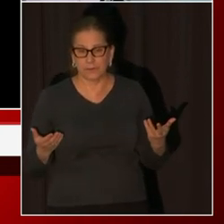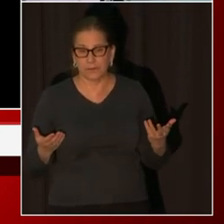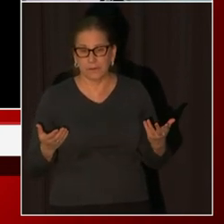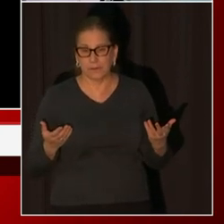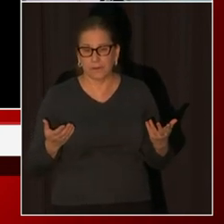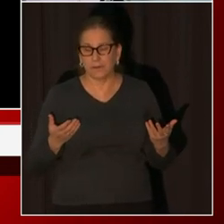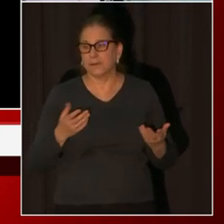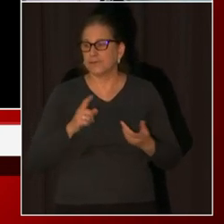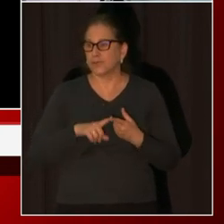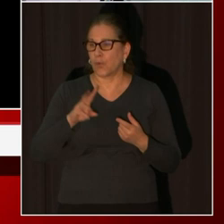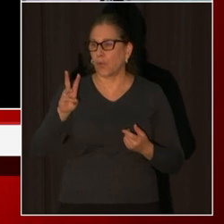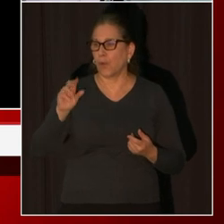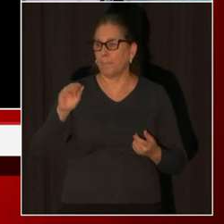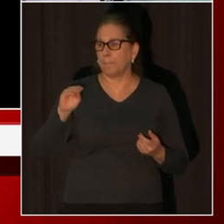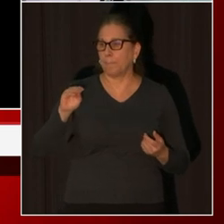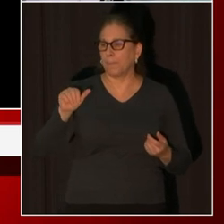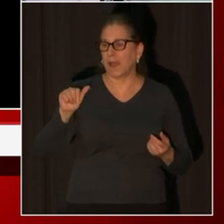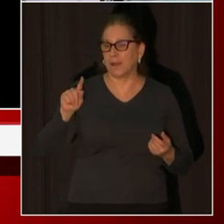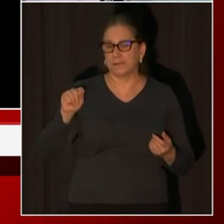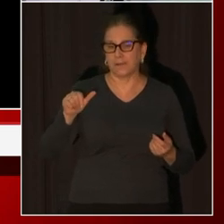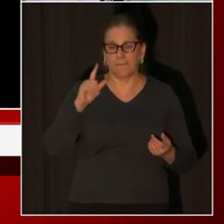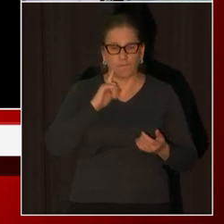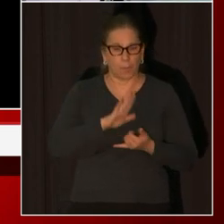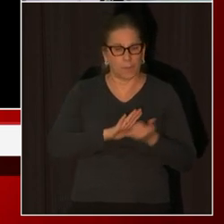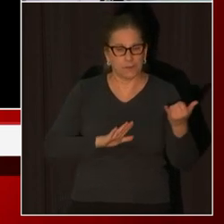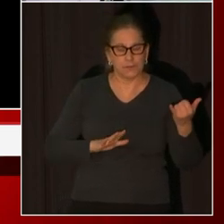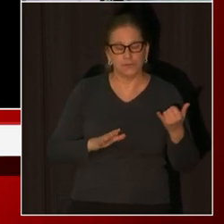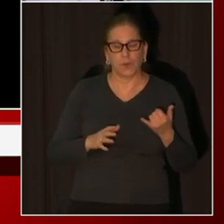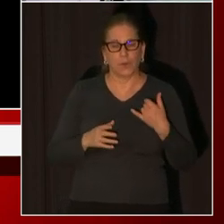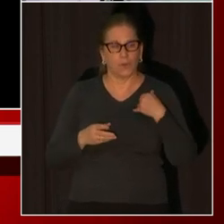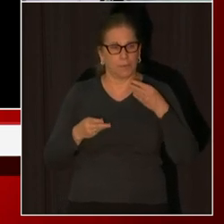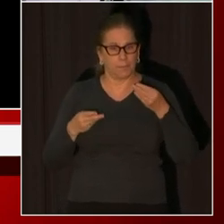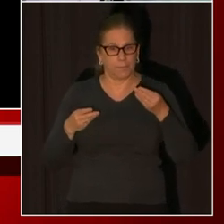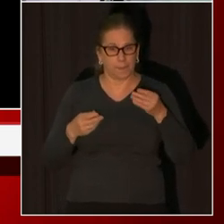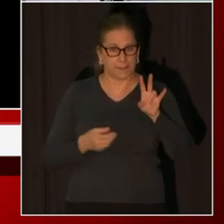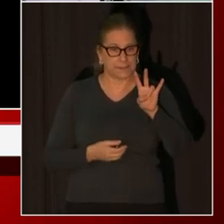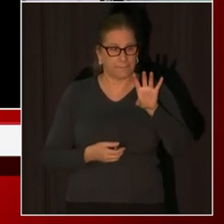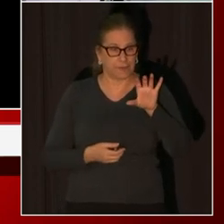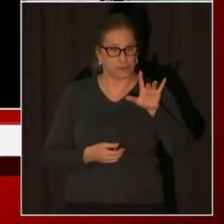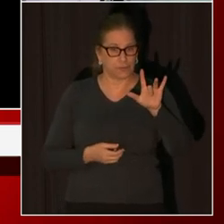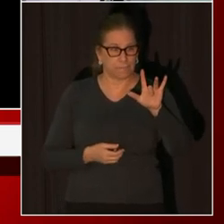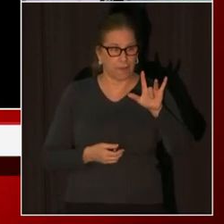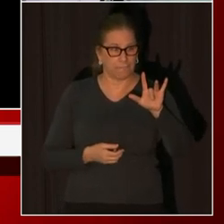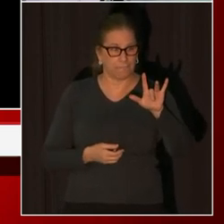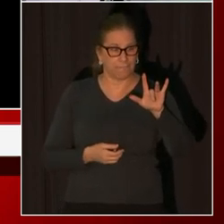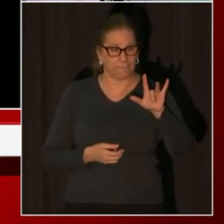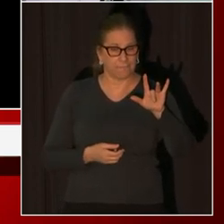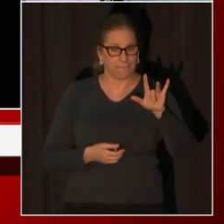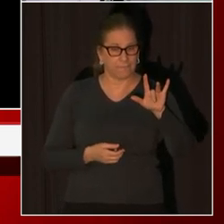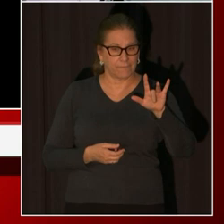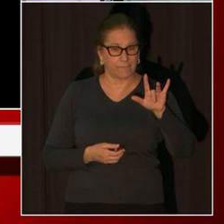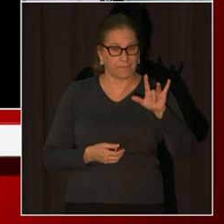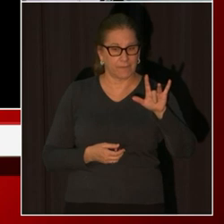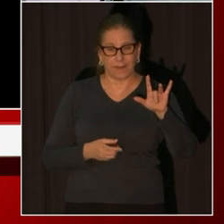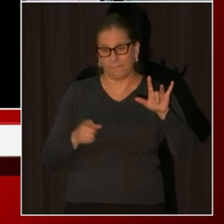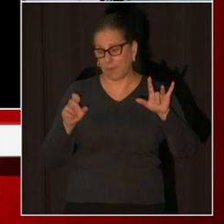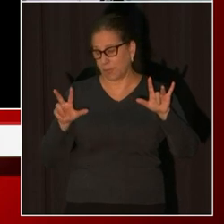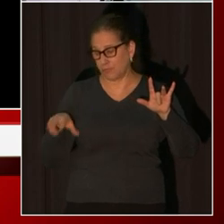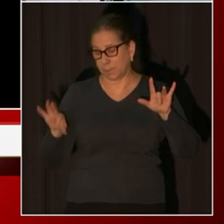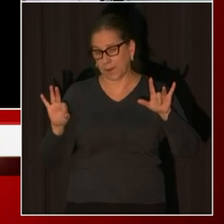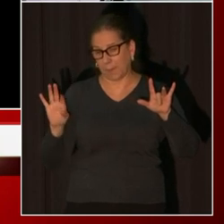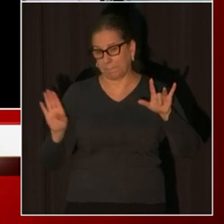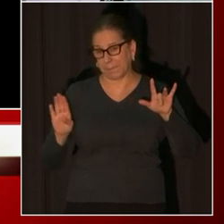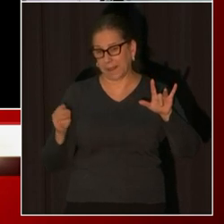through programs like SNAP and LIHEAP. Nearly 725 of that $3.9 billion comes to the